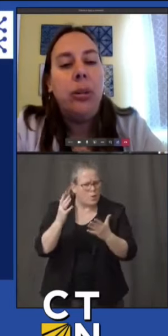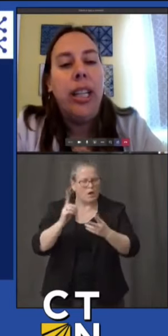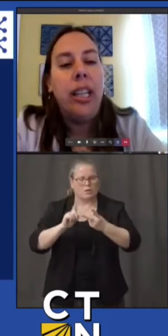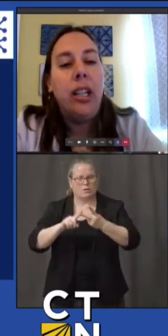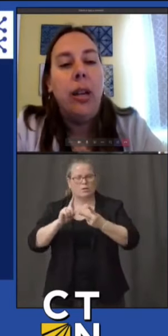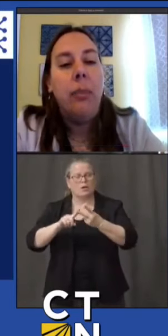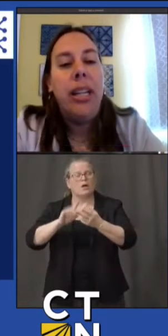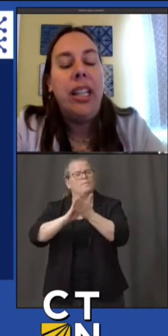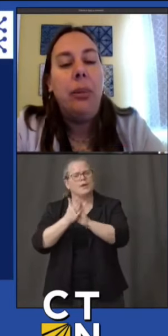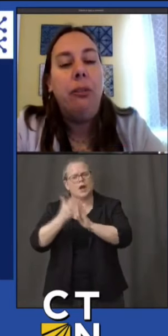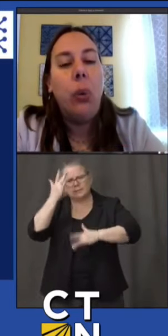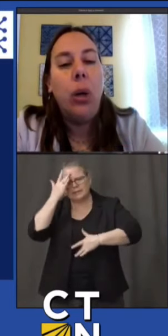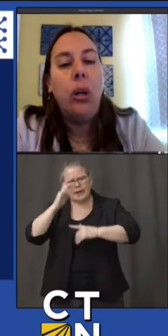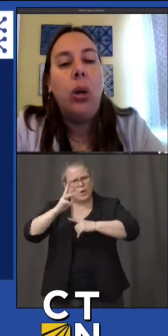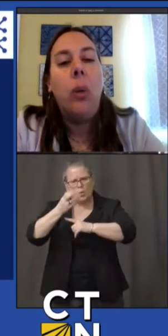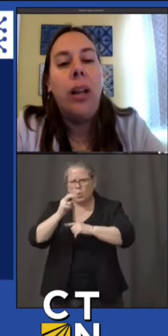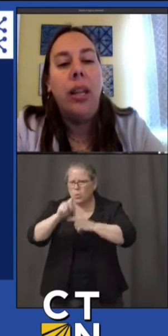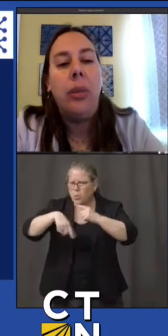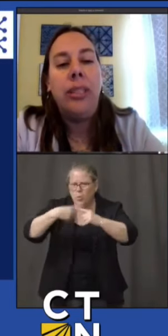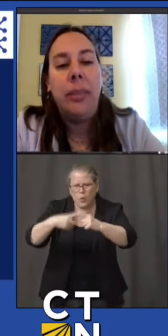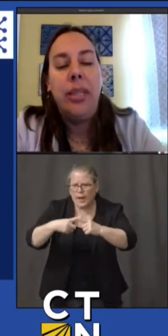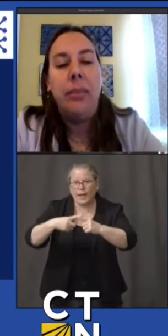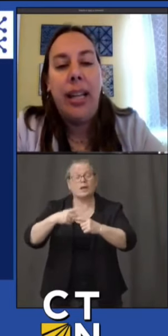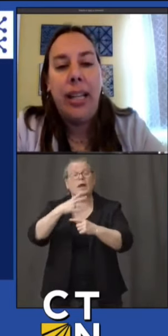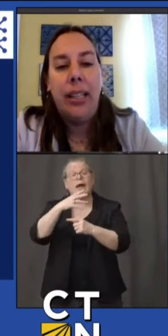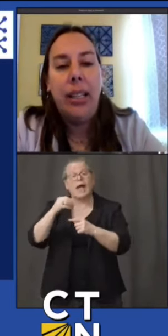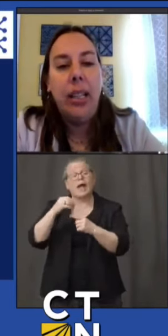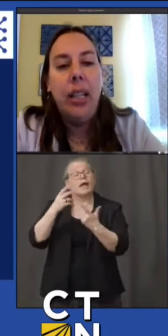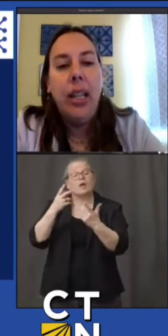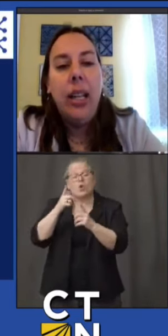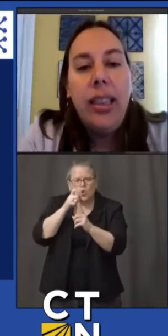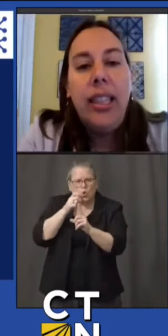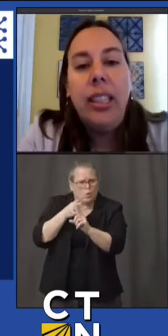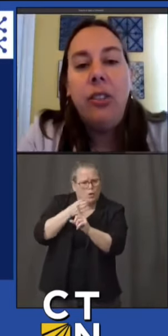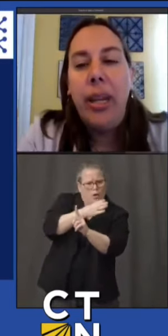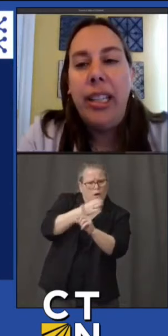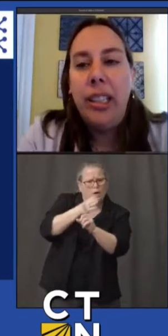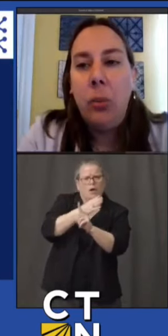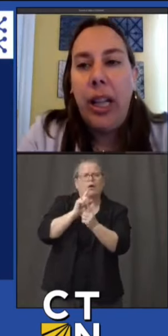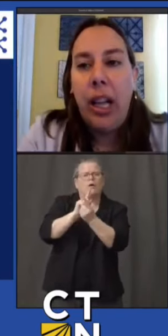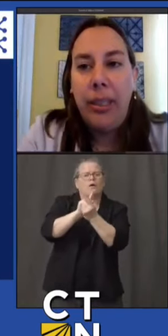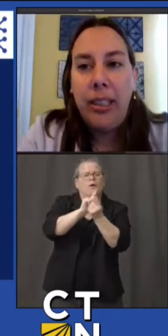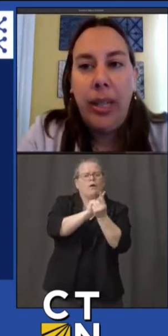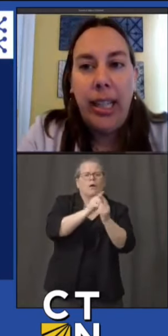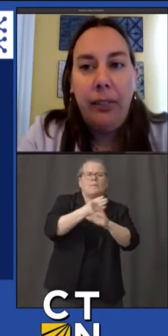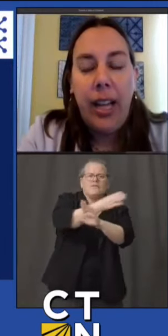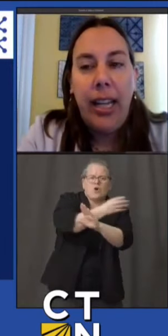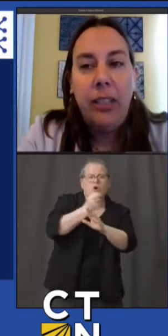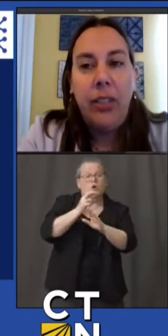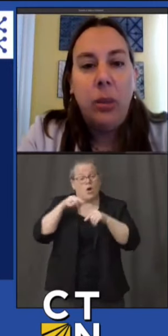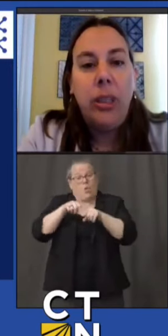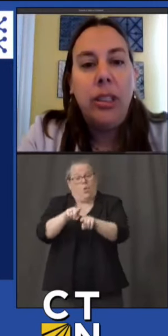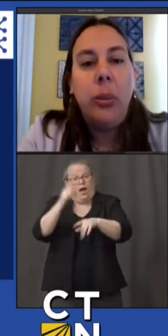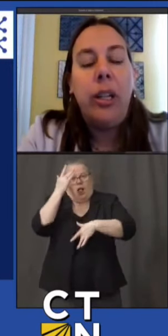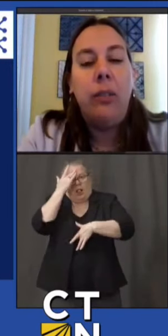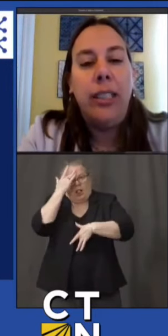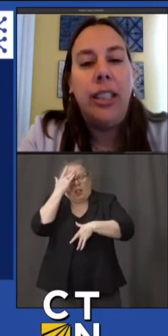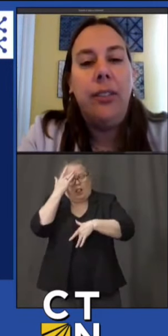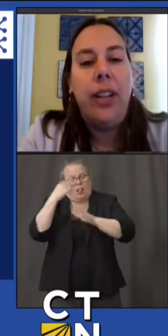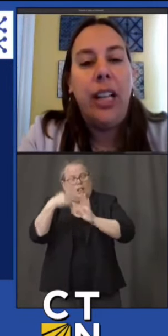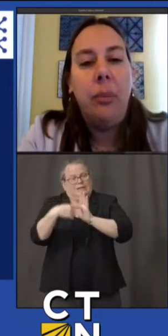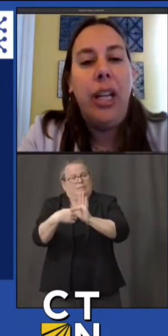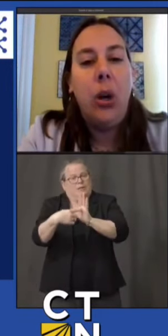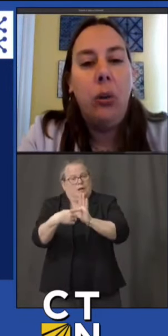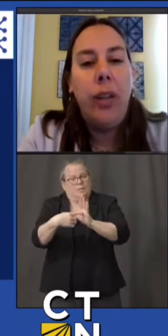exposed either immediately before or while they were symptomatic. This information will help us to identify individuals who are at risk